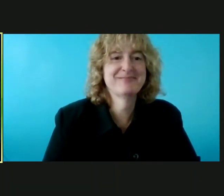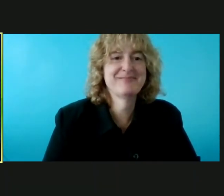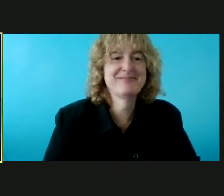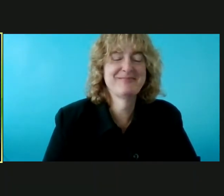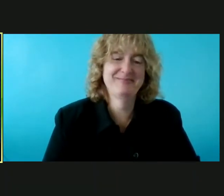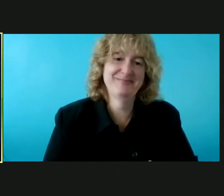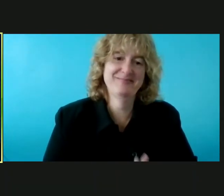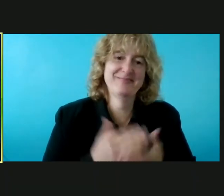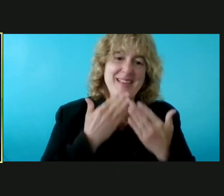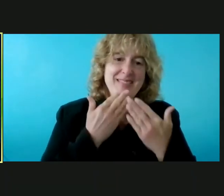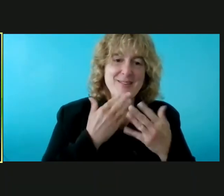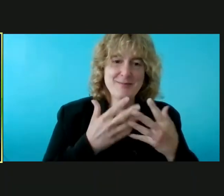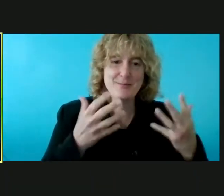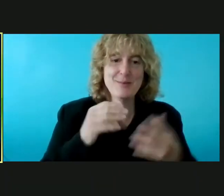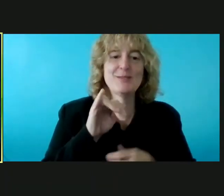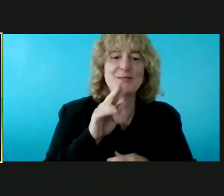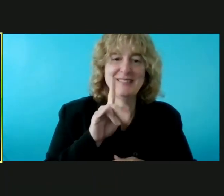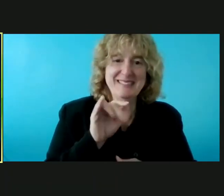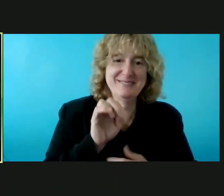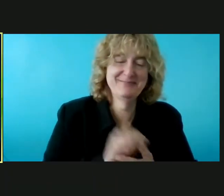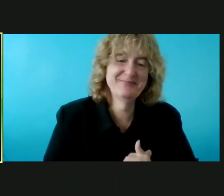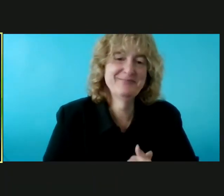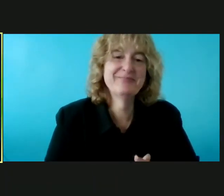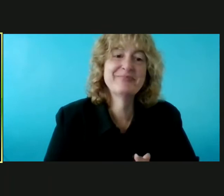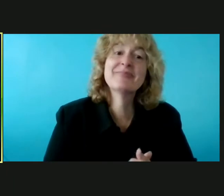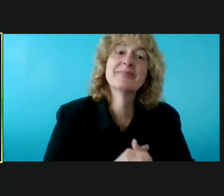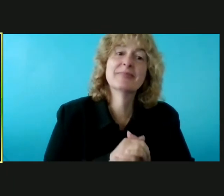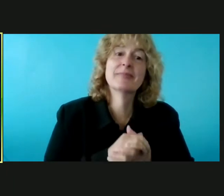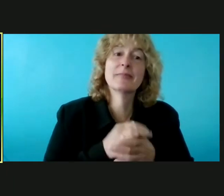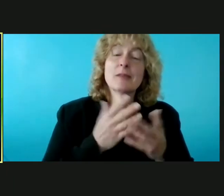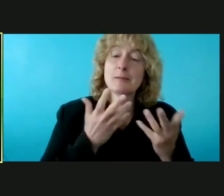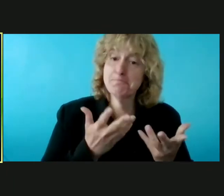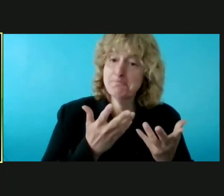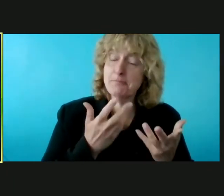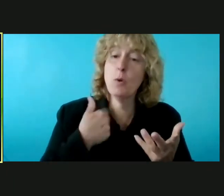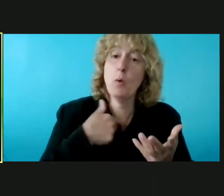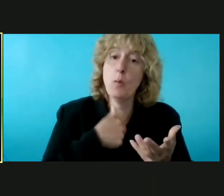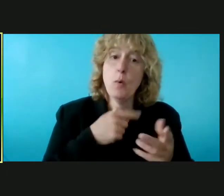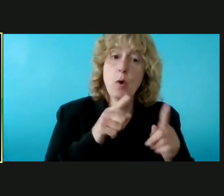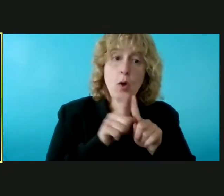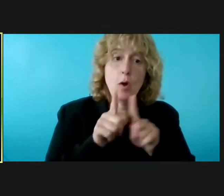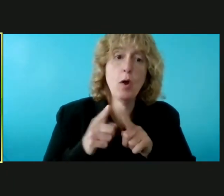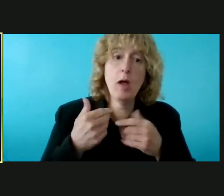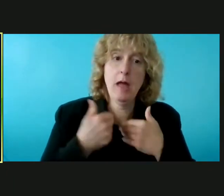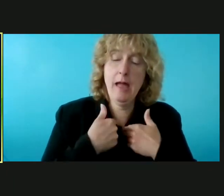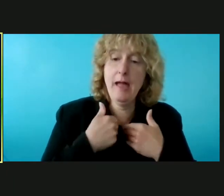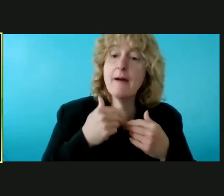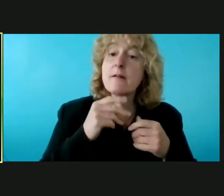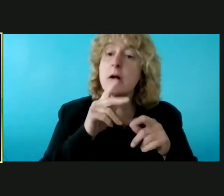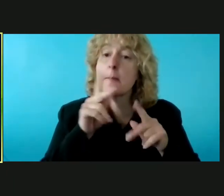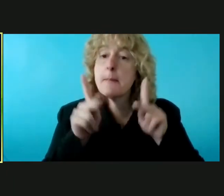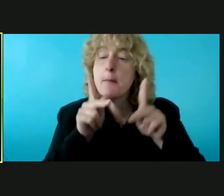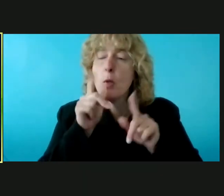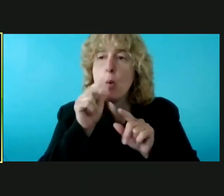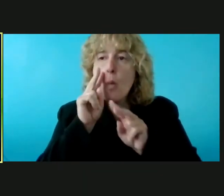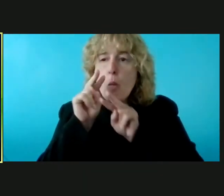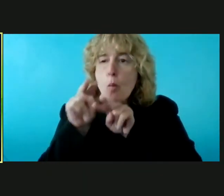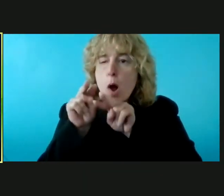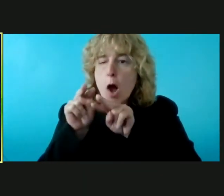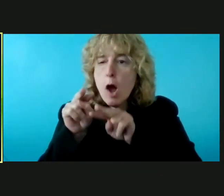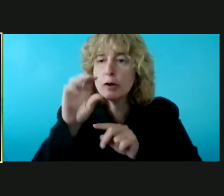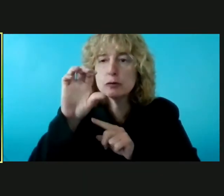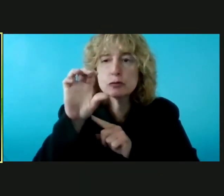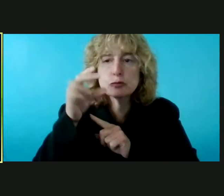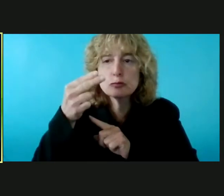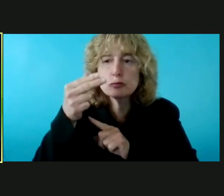Thank you so much, Julie. So we also have chat moderators because, like always,